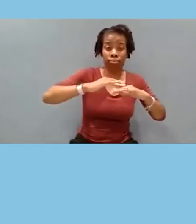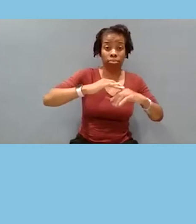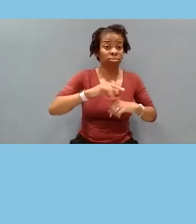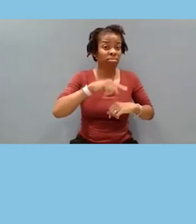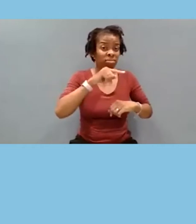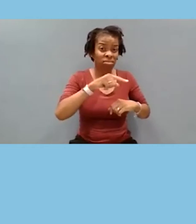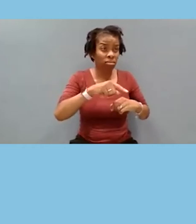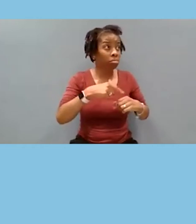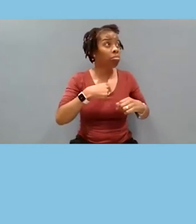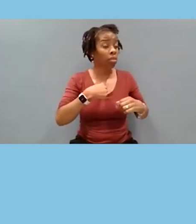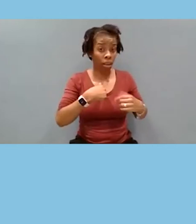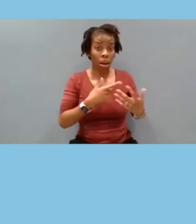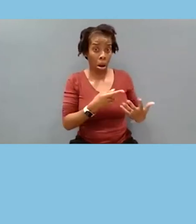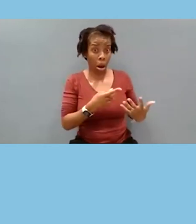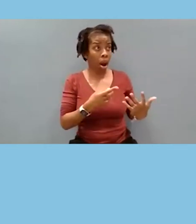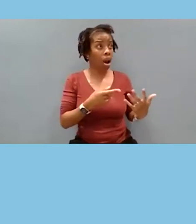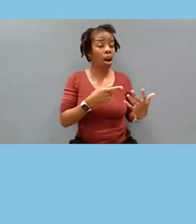and